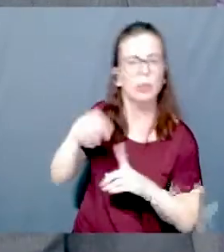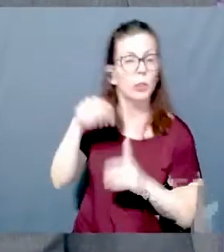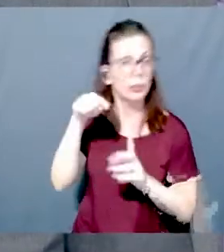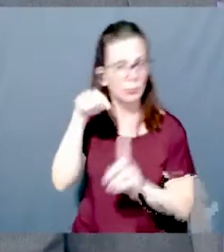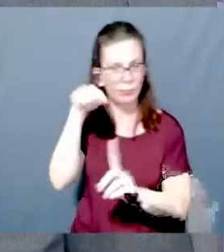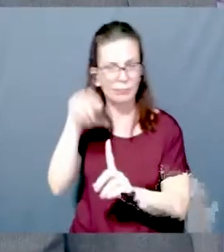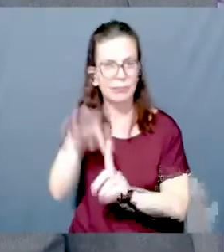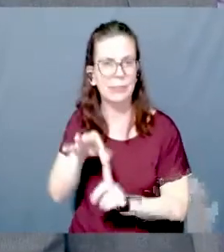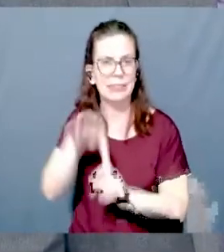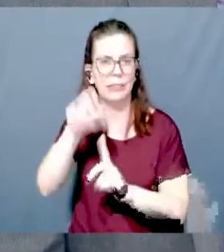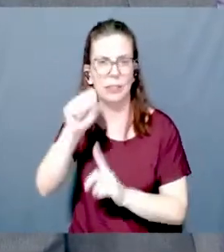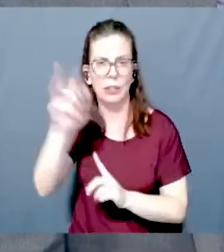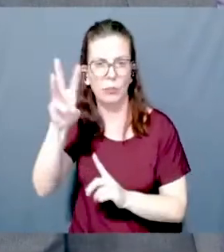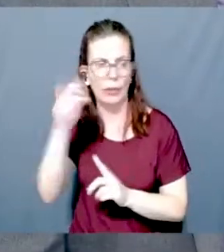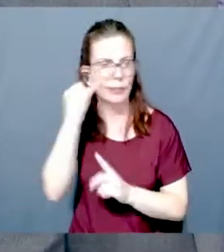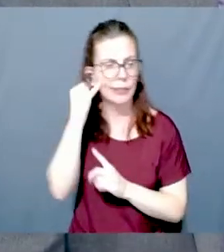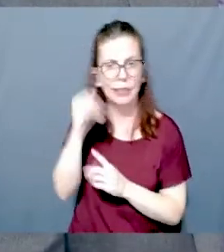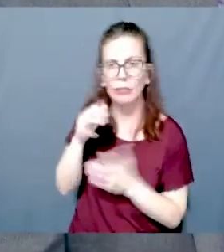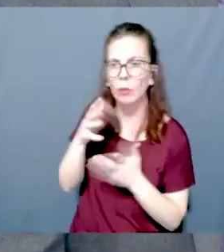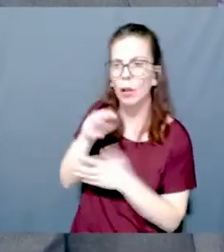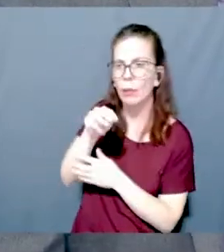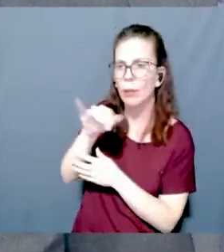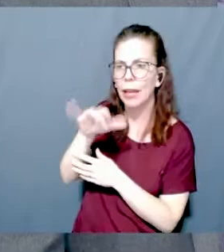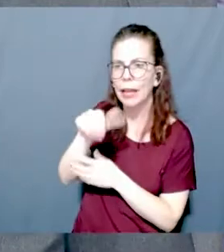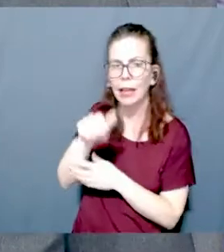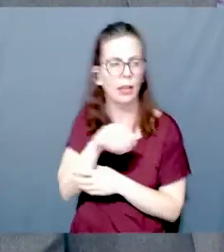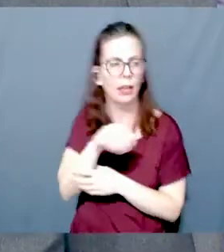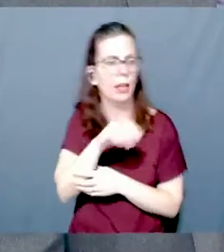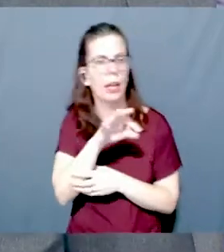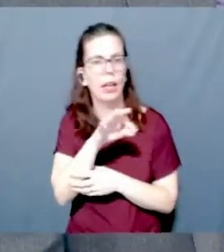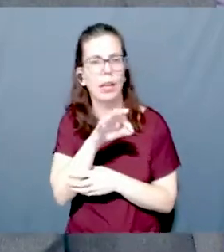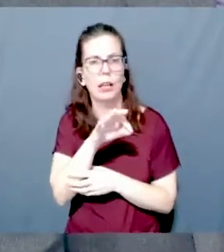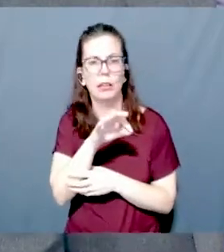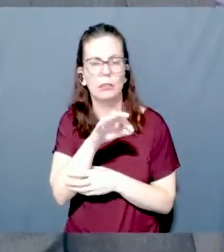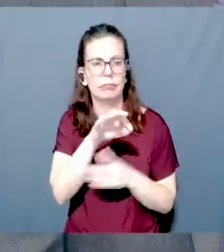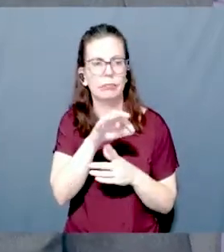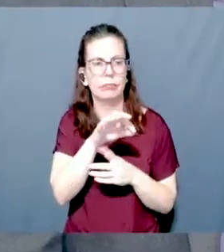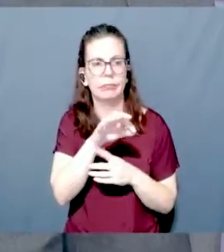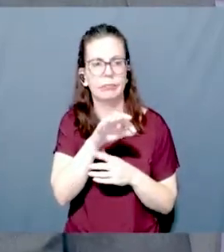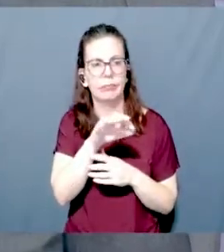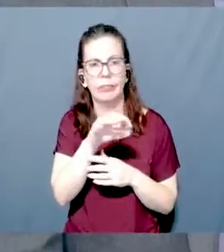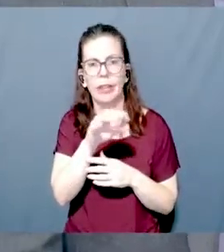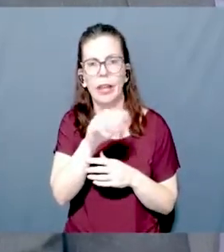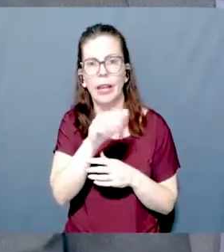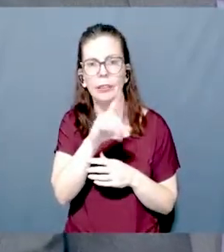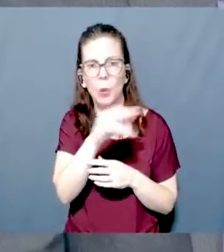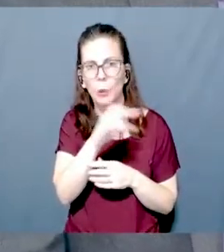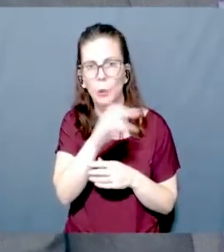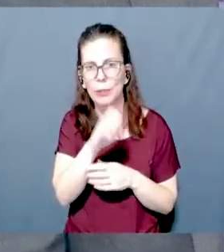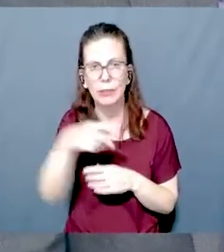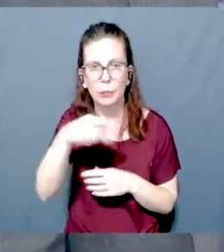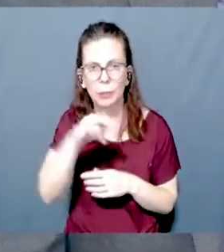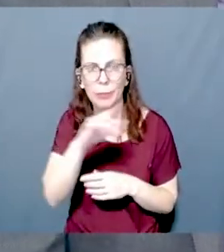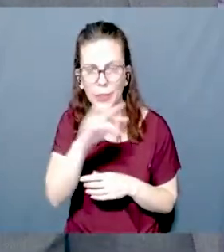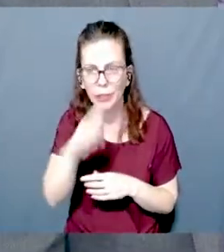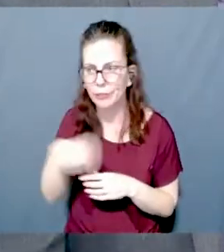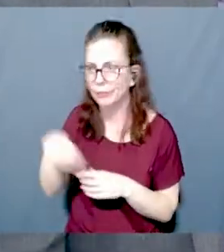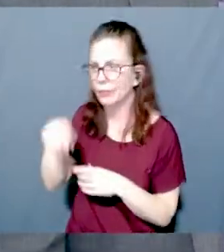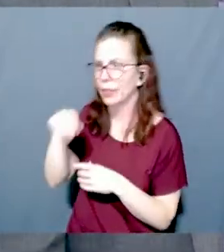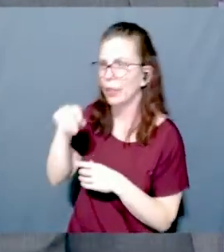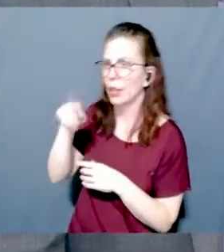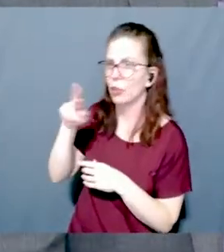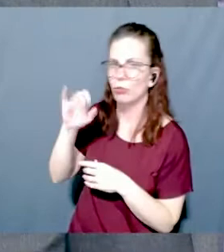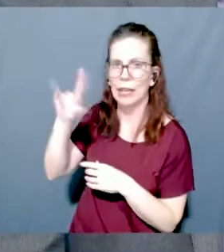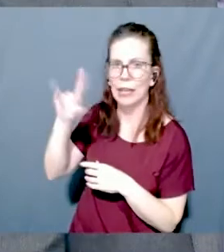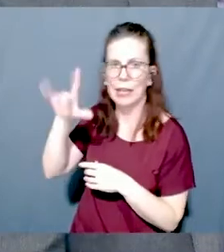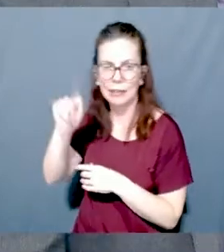use Maya from Autodesk, if they want to use Adobe Premiere, if they want to use Revit in architecture, or